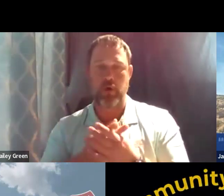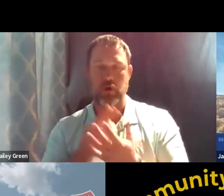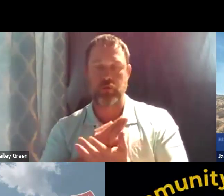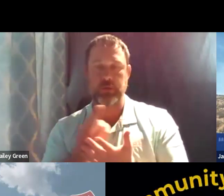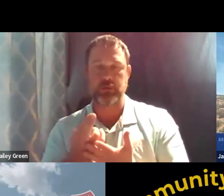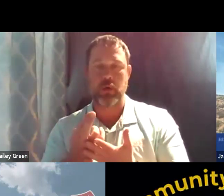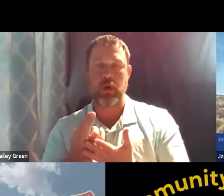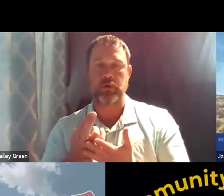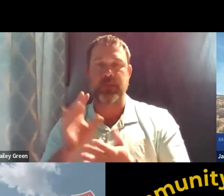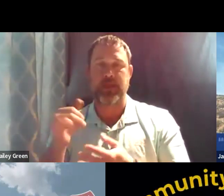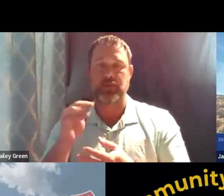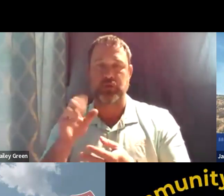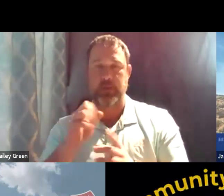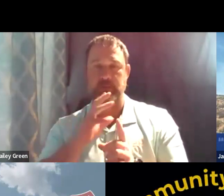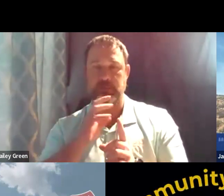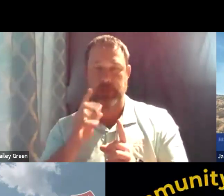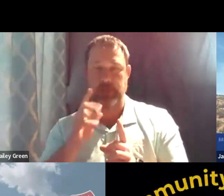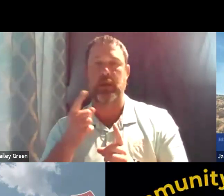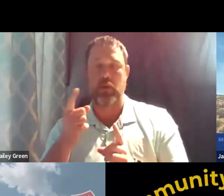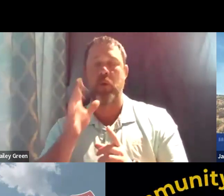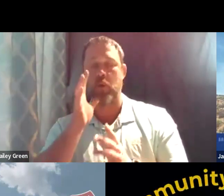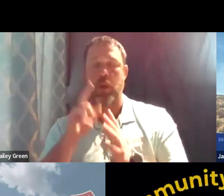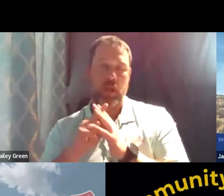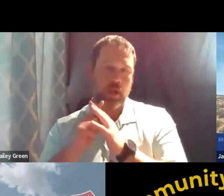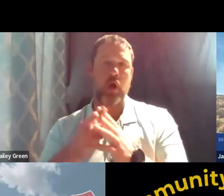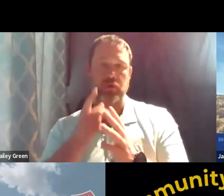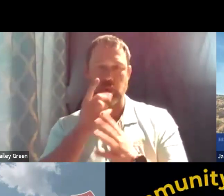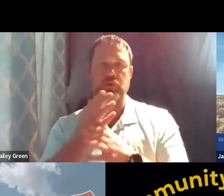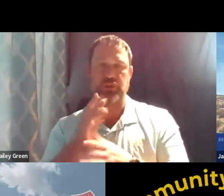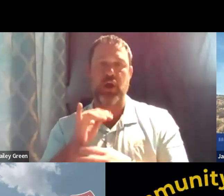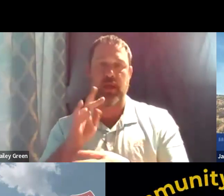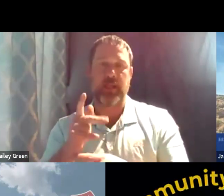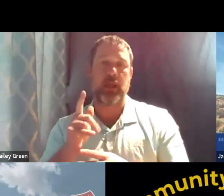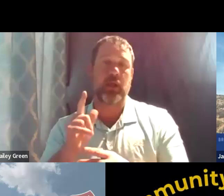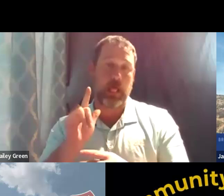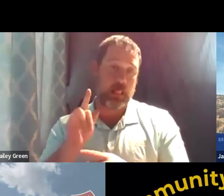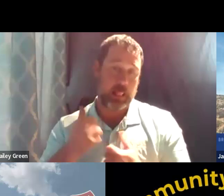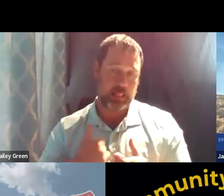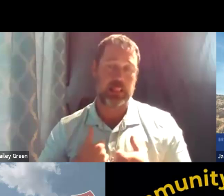that James was speaking of and his team is going to launch, we'll share that link live once